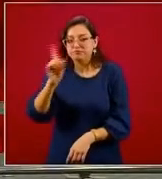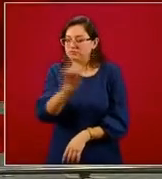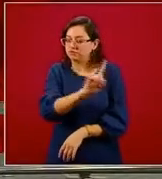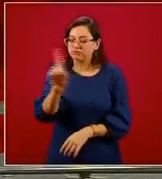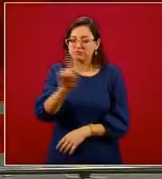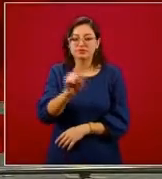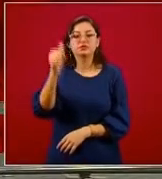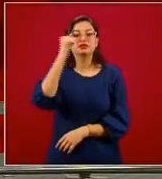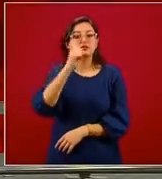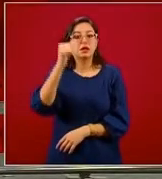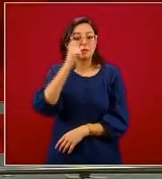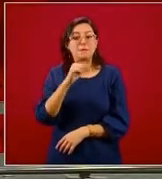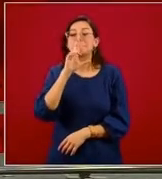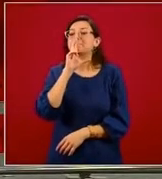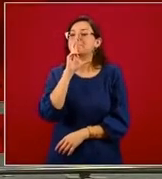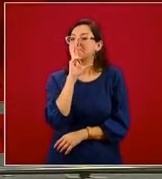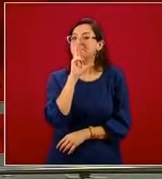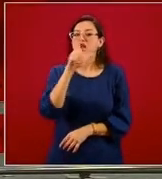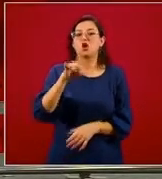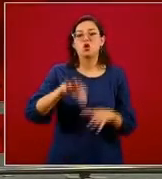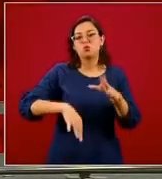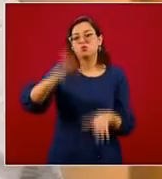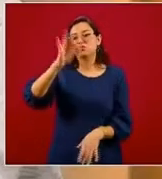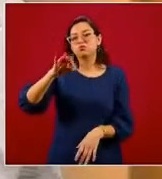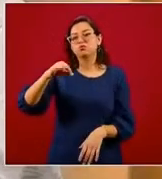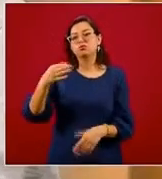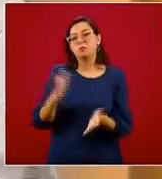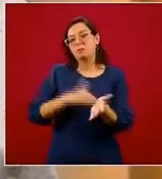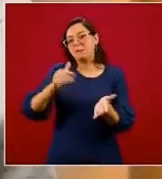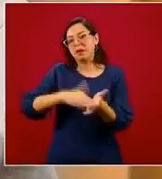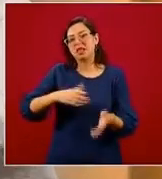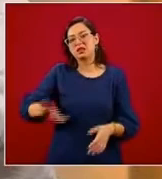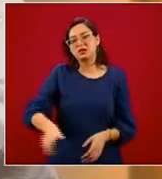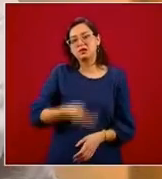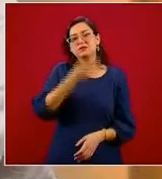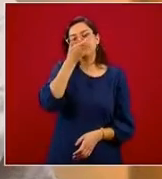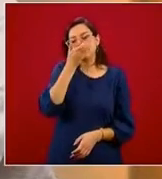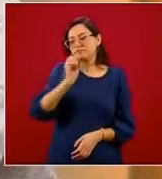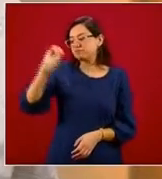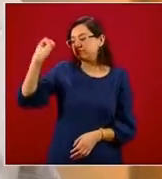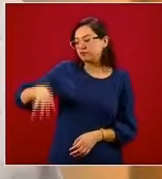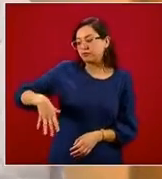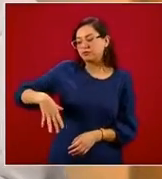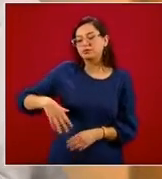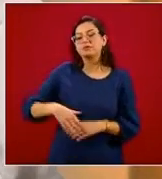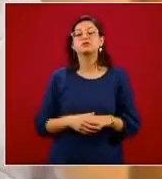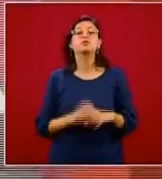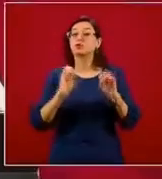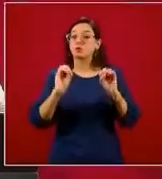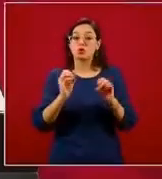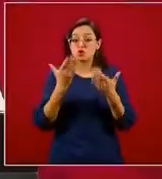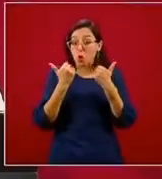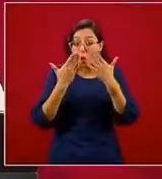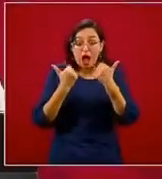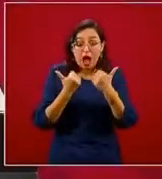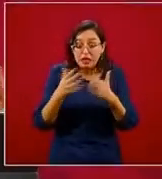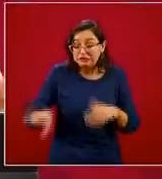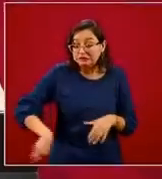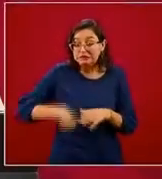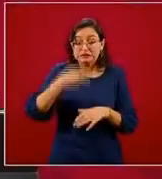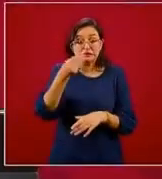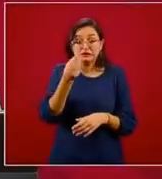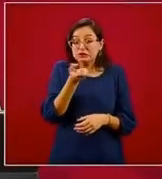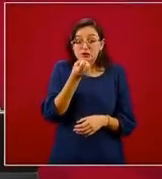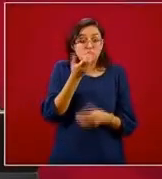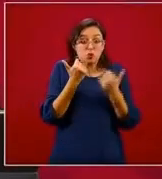we Si es do? Stop posible tener using un your pañuelo hands. If desechable, it's possible to have a tirarlo throwaway inmediatamente, Kleenex, for o bien si example, no es and you posible, si use uno that le